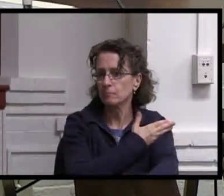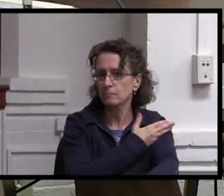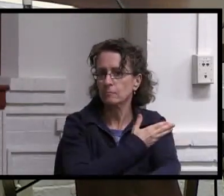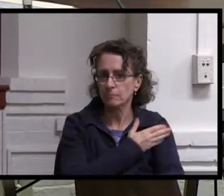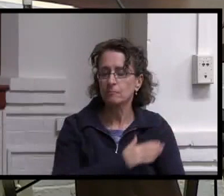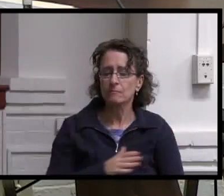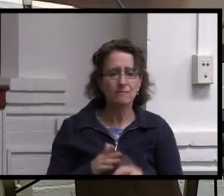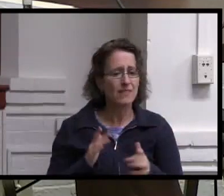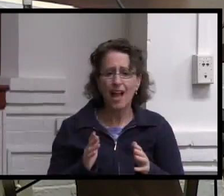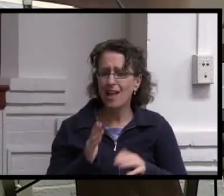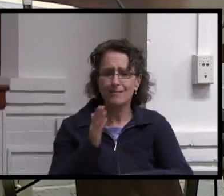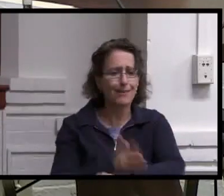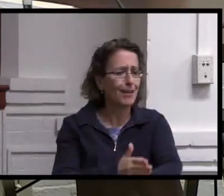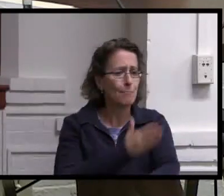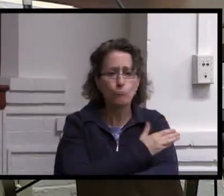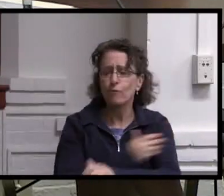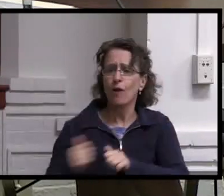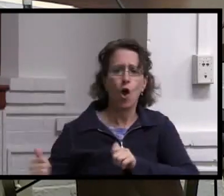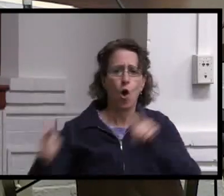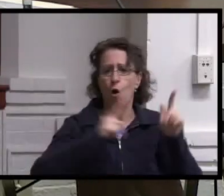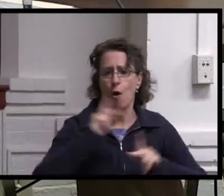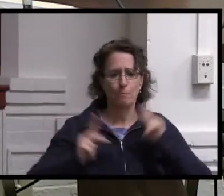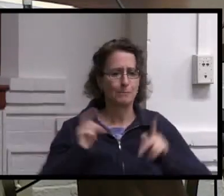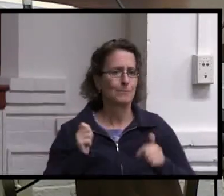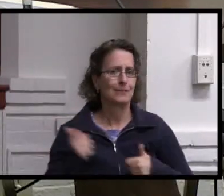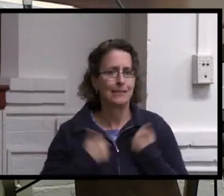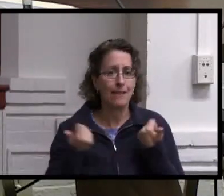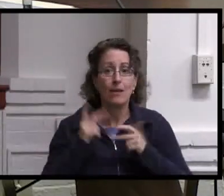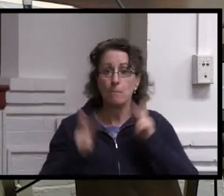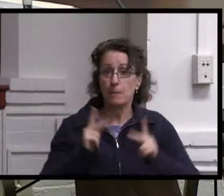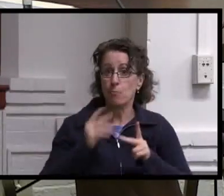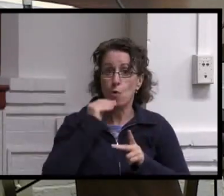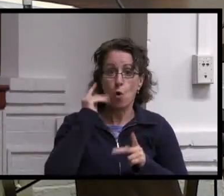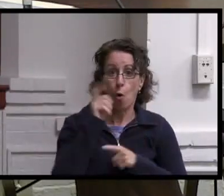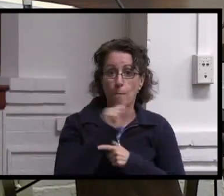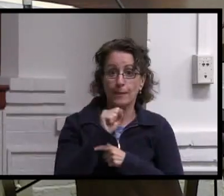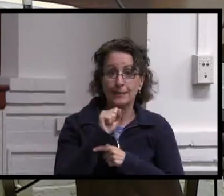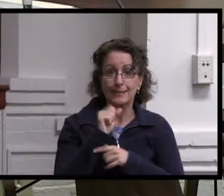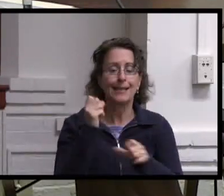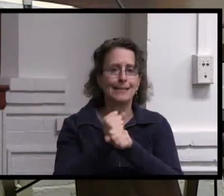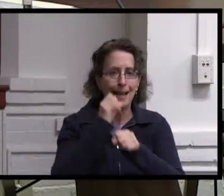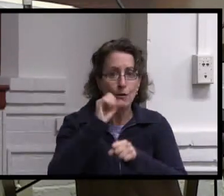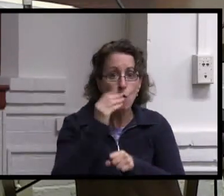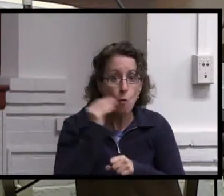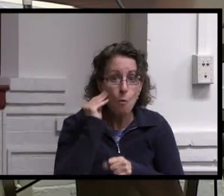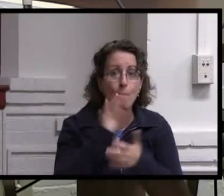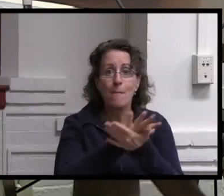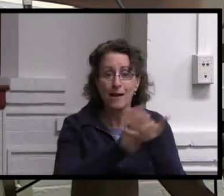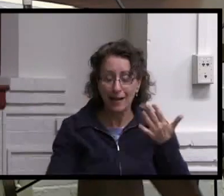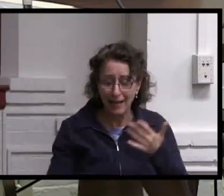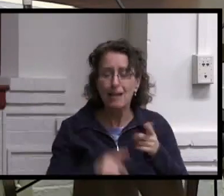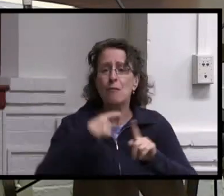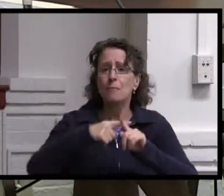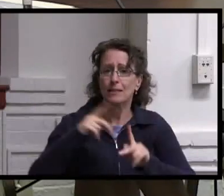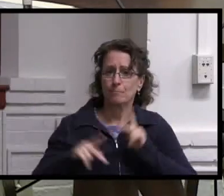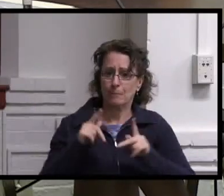improving the quality of life for everybody in the community. And to start off with, we're looking